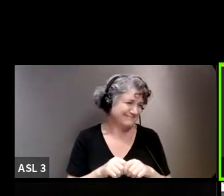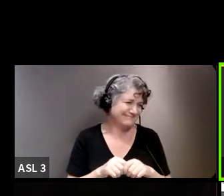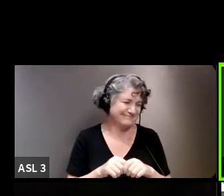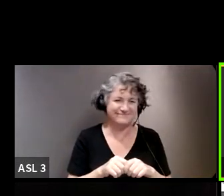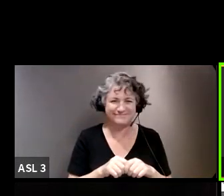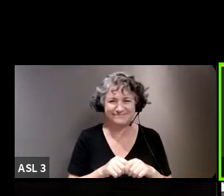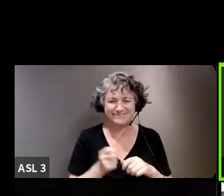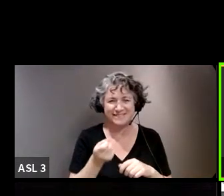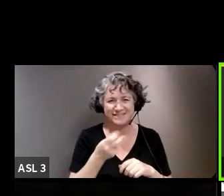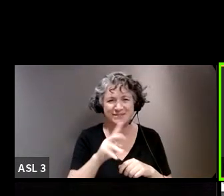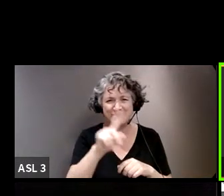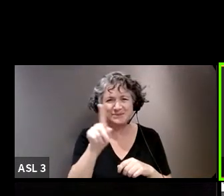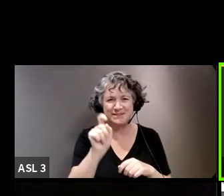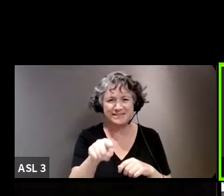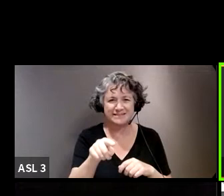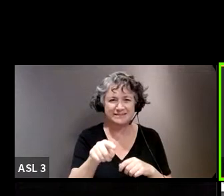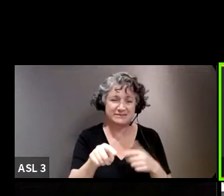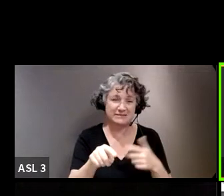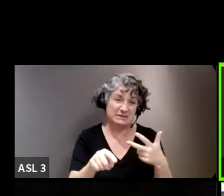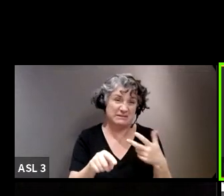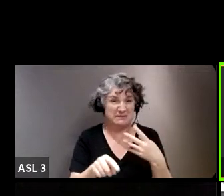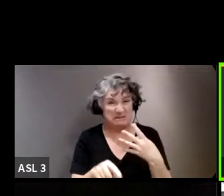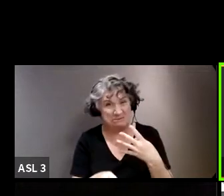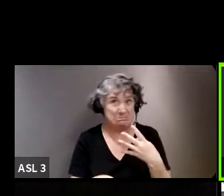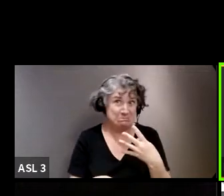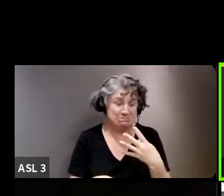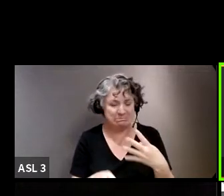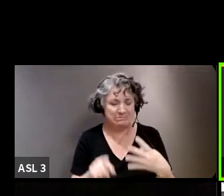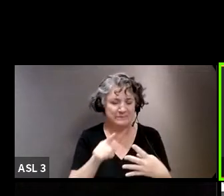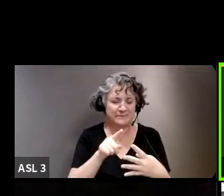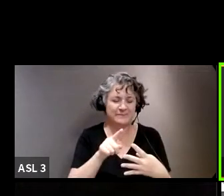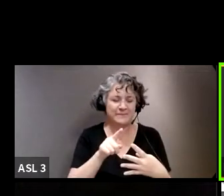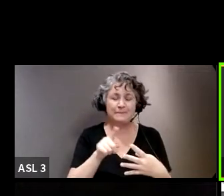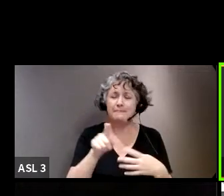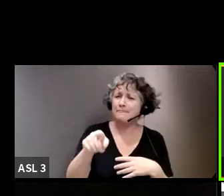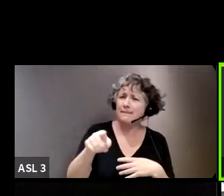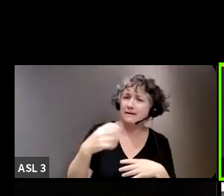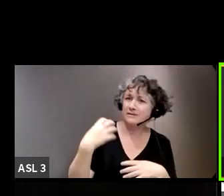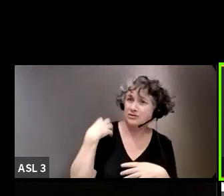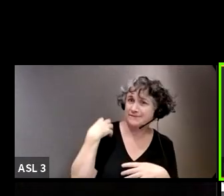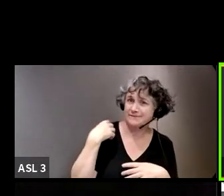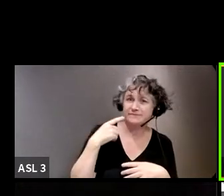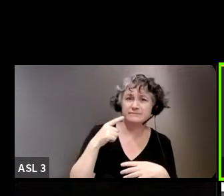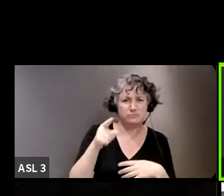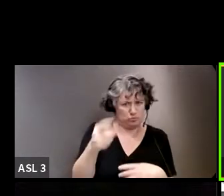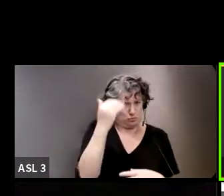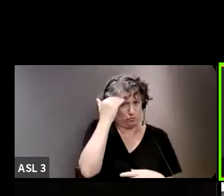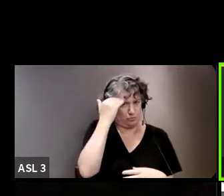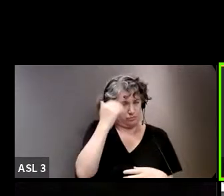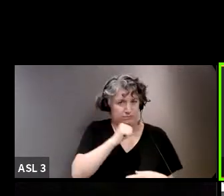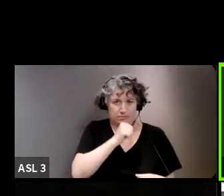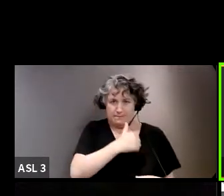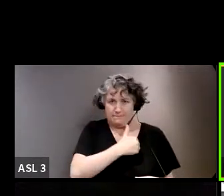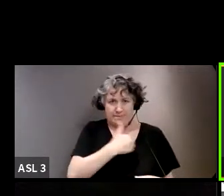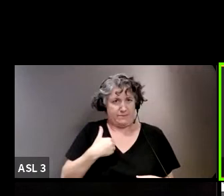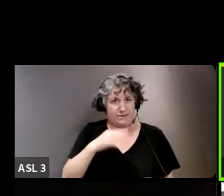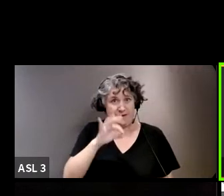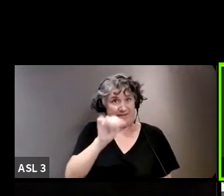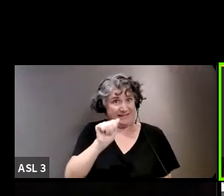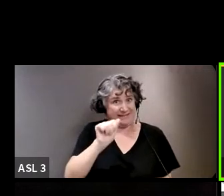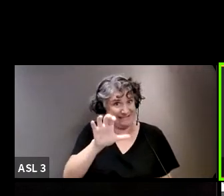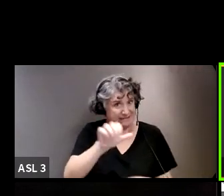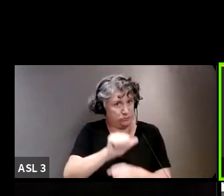have few questions maybe three or four uh chief as you as you would know i am not a member of the fsc working